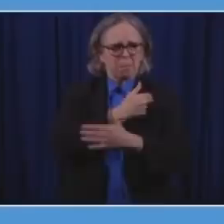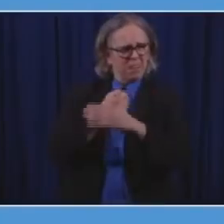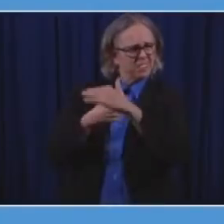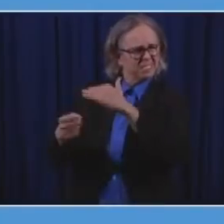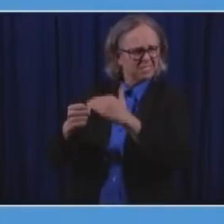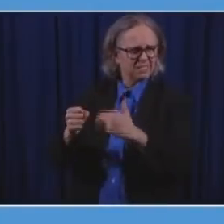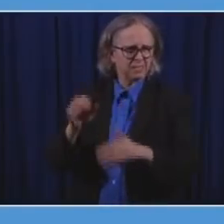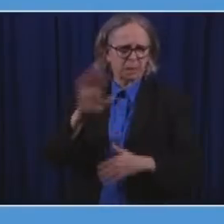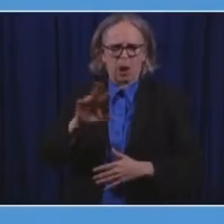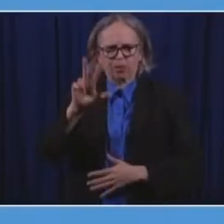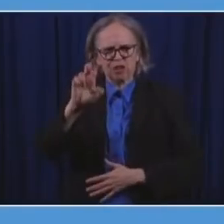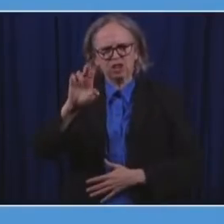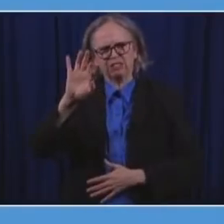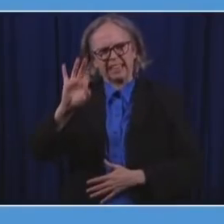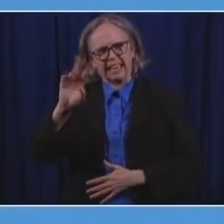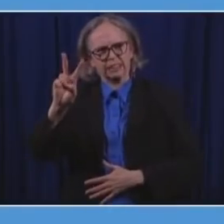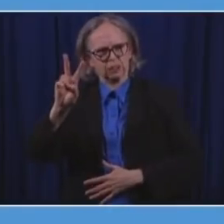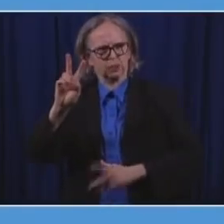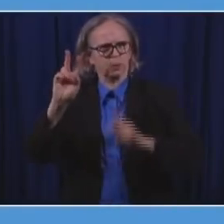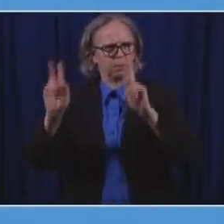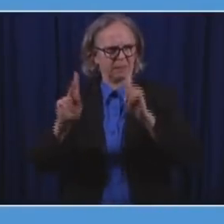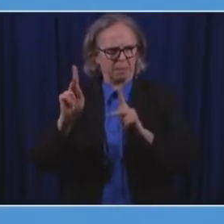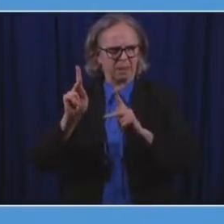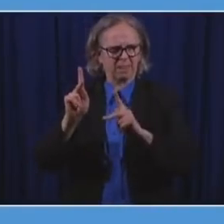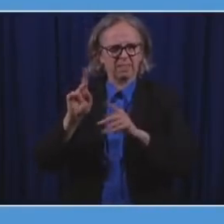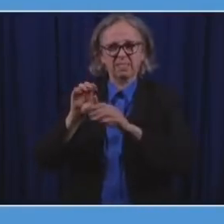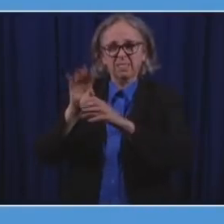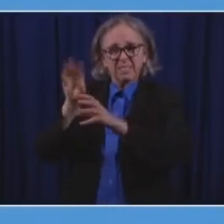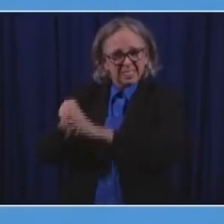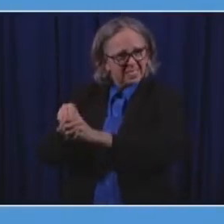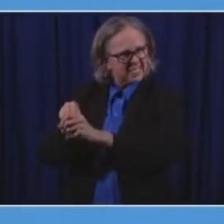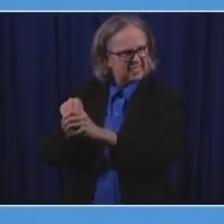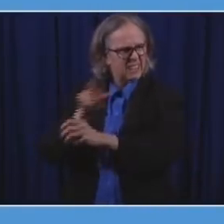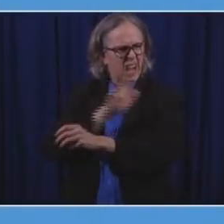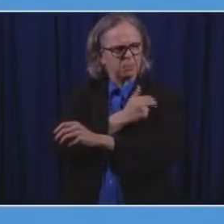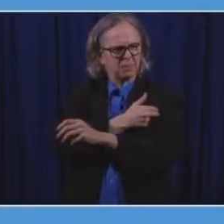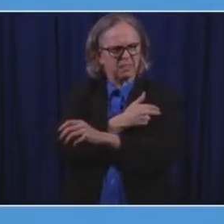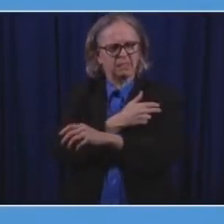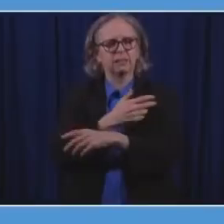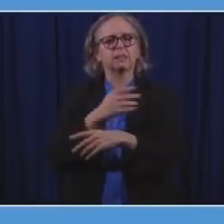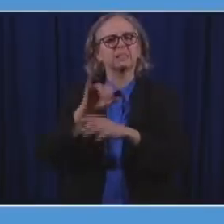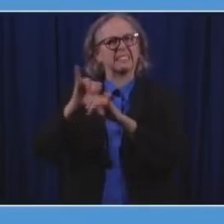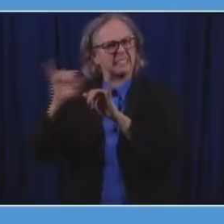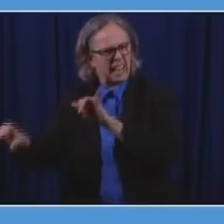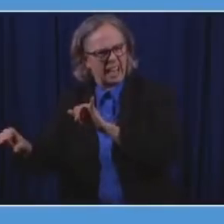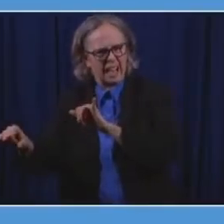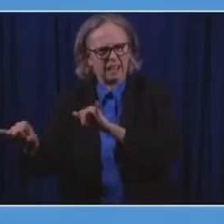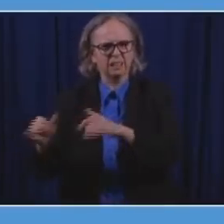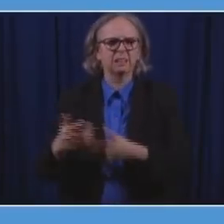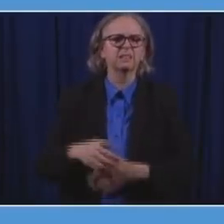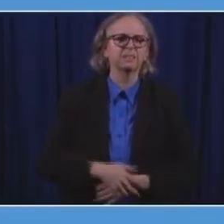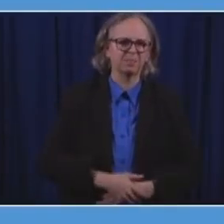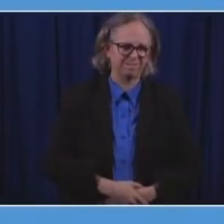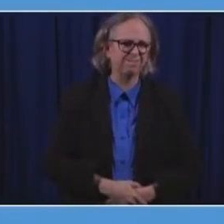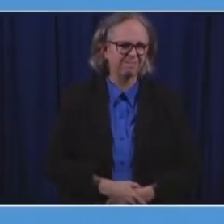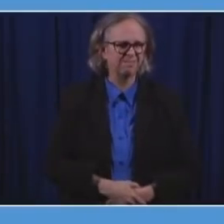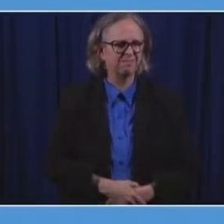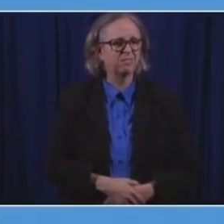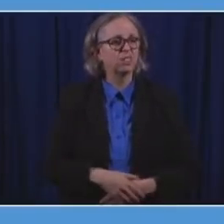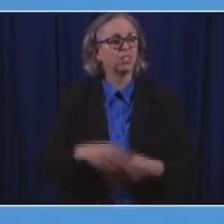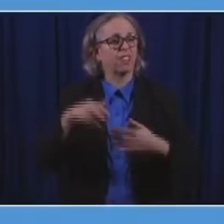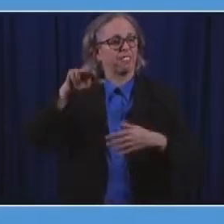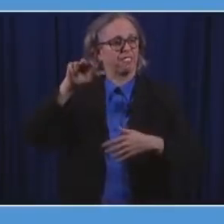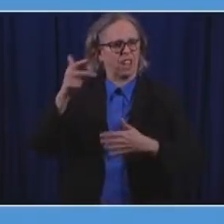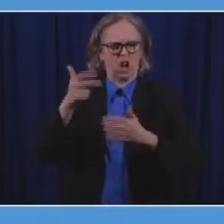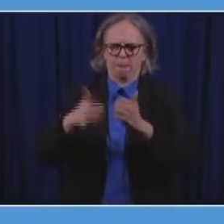392. Our 7-day average is 388, so it's about the same. Today's the third highest day